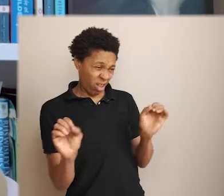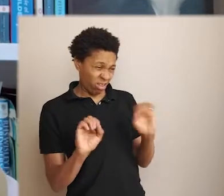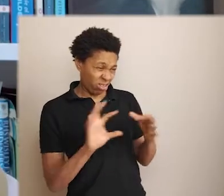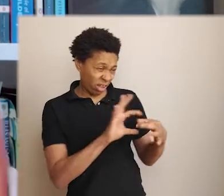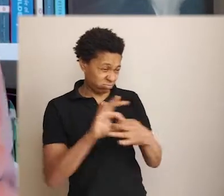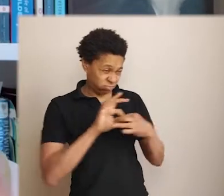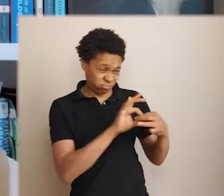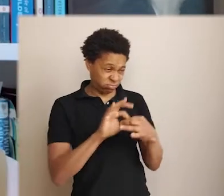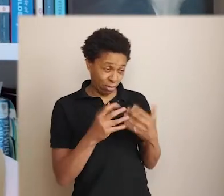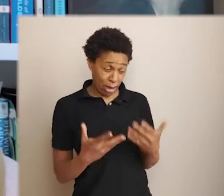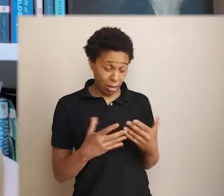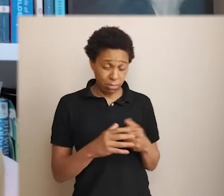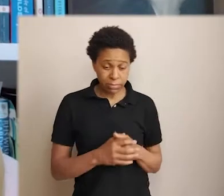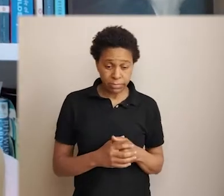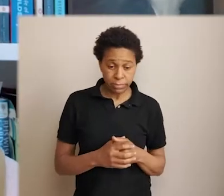people who were, quote,